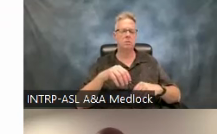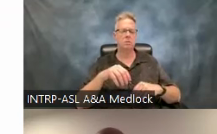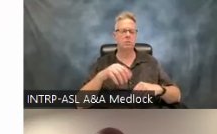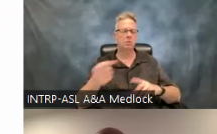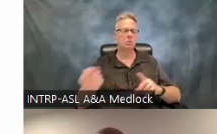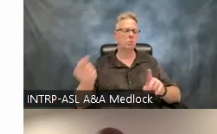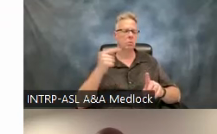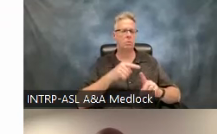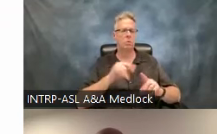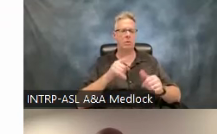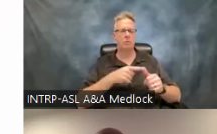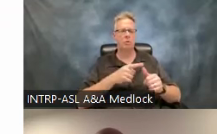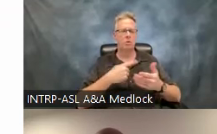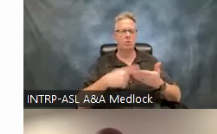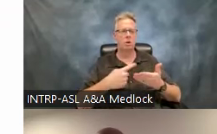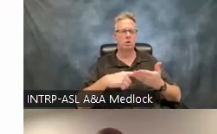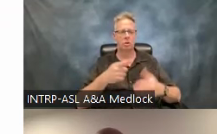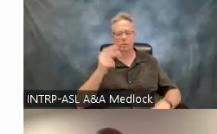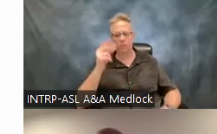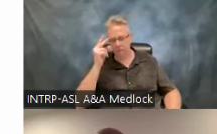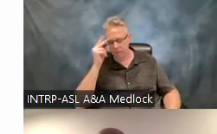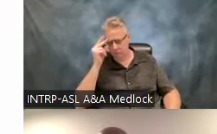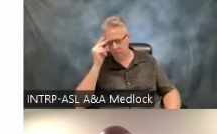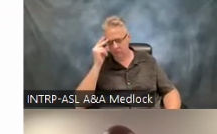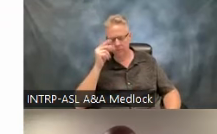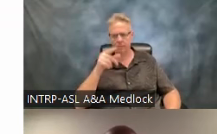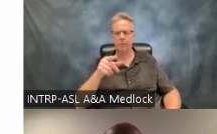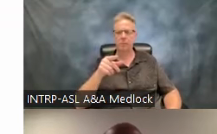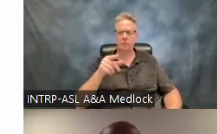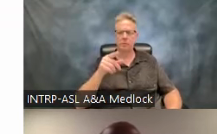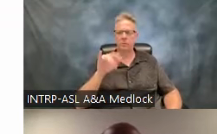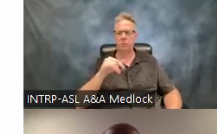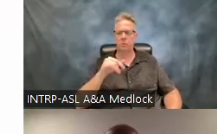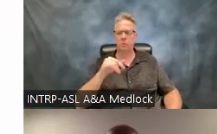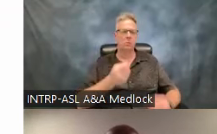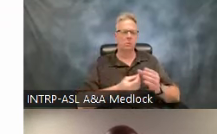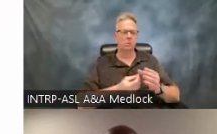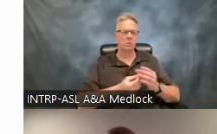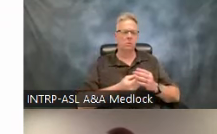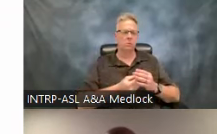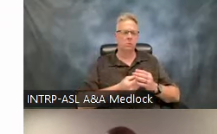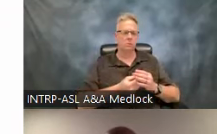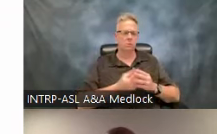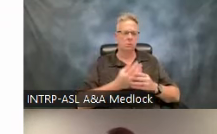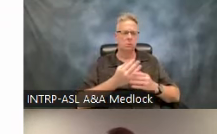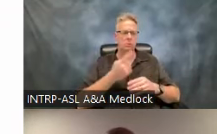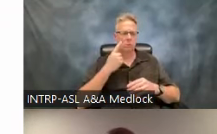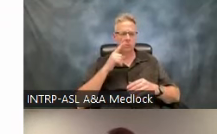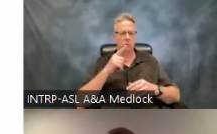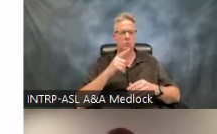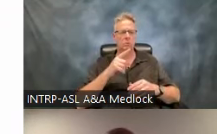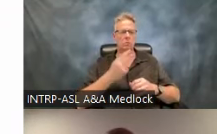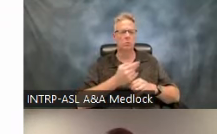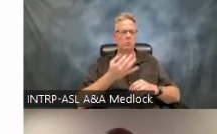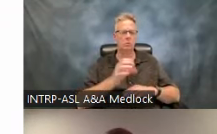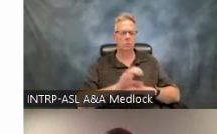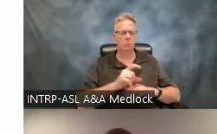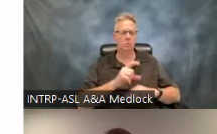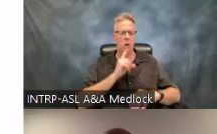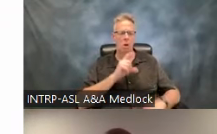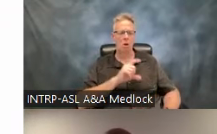back to the original discussion about this, that the Supreme Court ruling that guides police use of force says that the police officer has